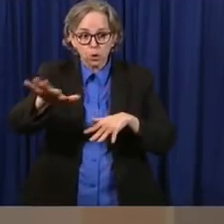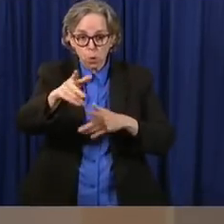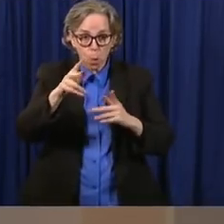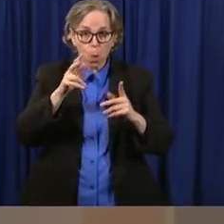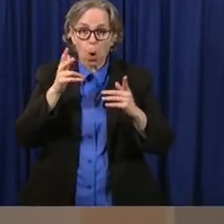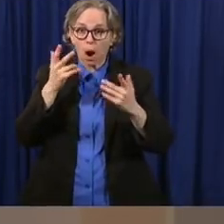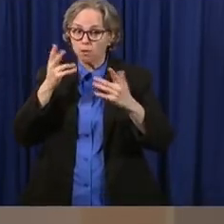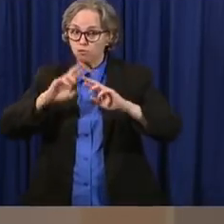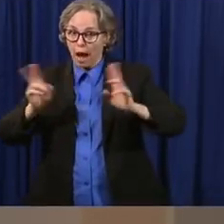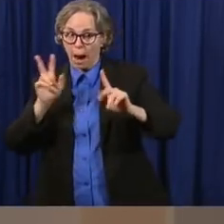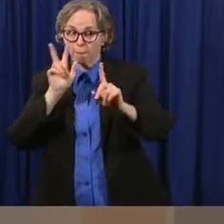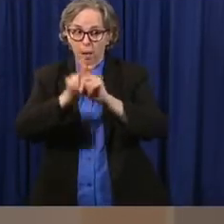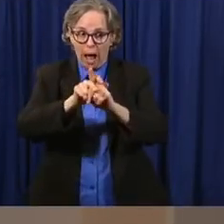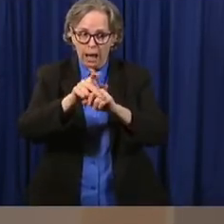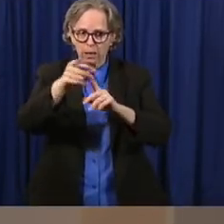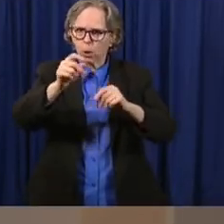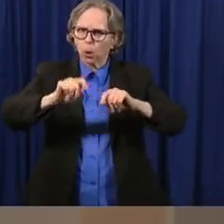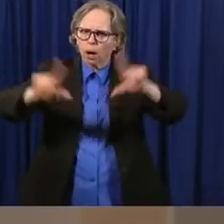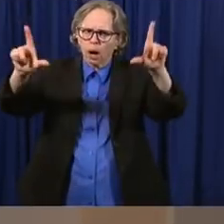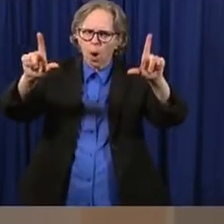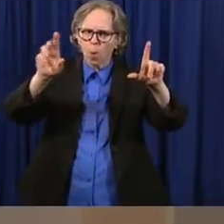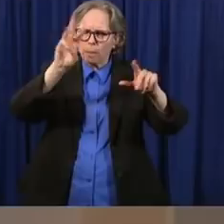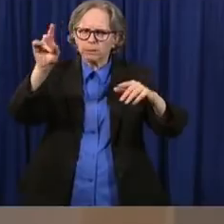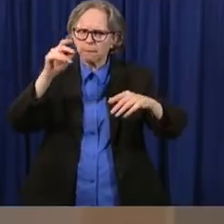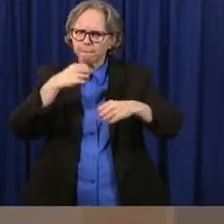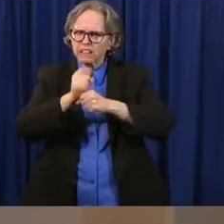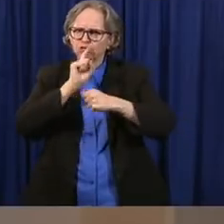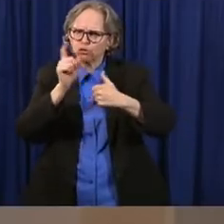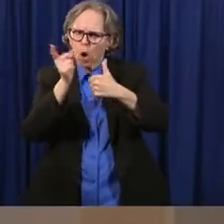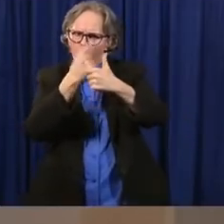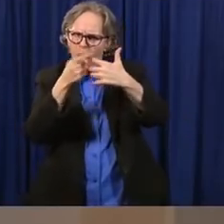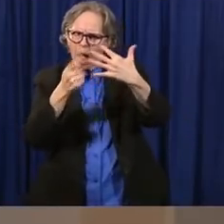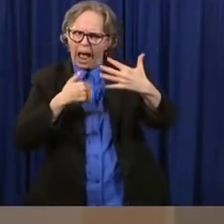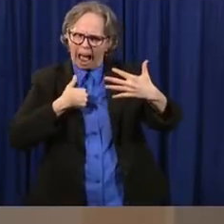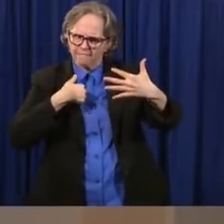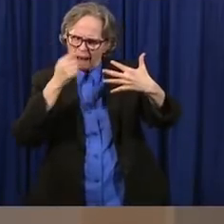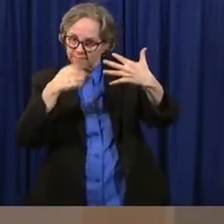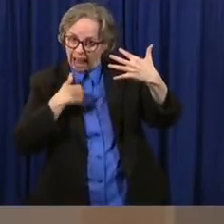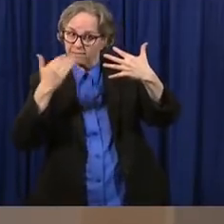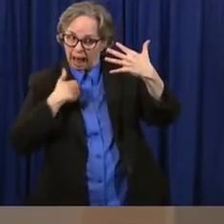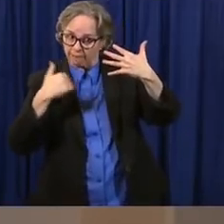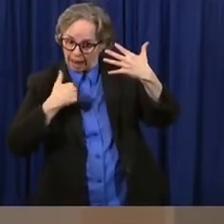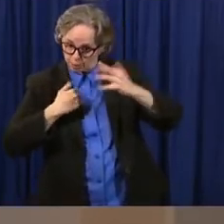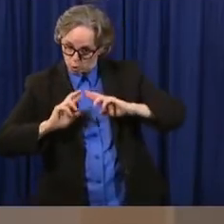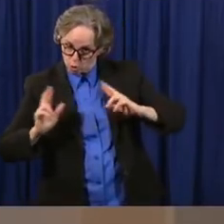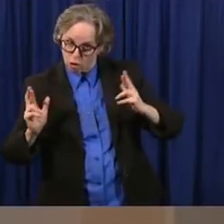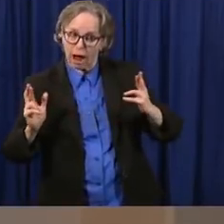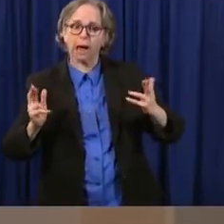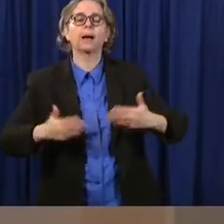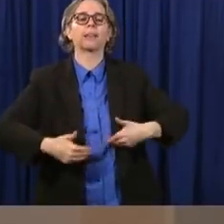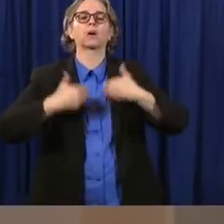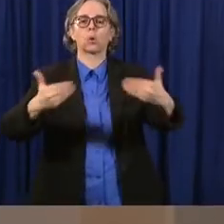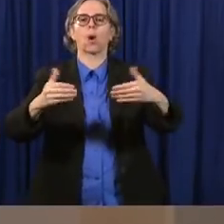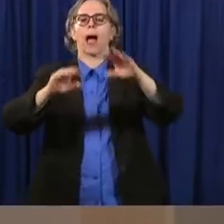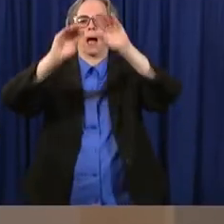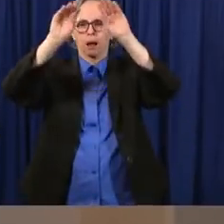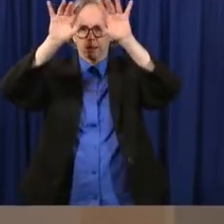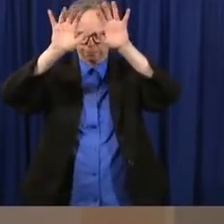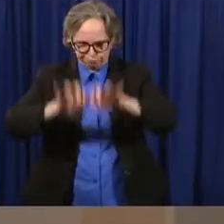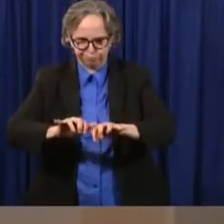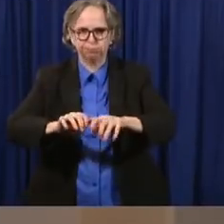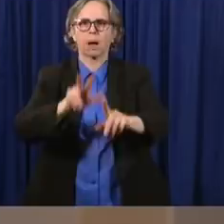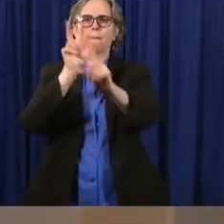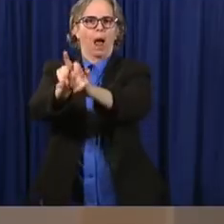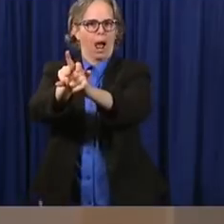you're going to need to be able to provide them. Again, this system was not designed for these circumstances. The system